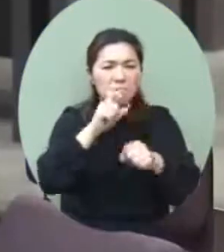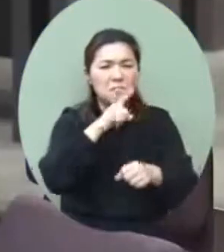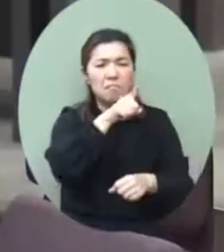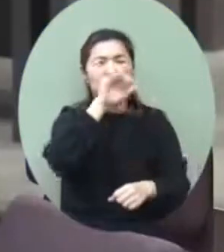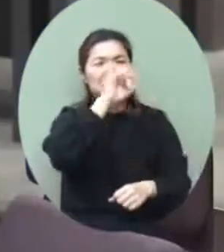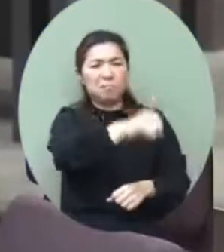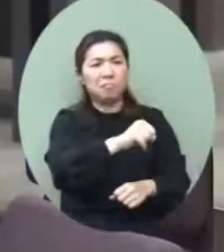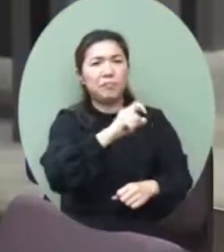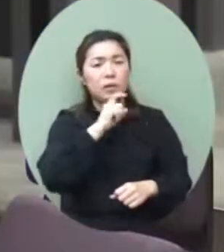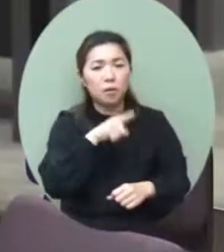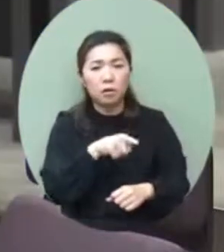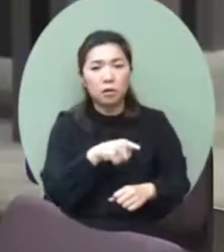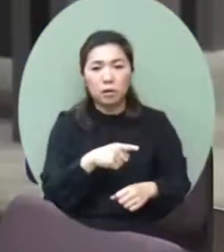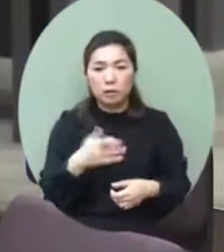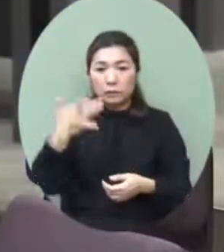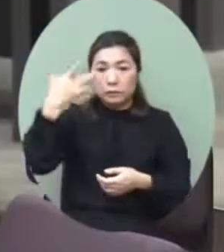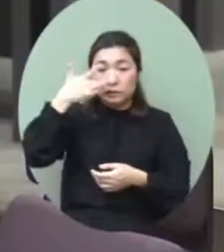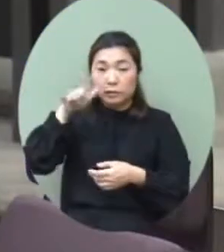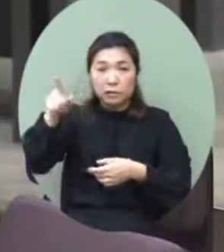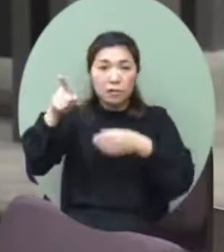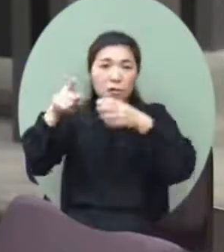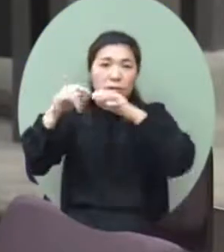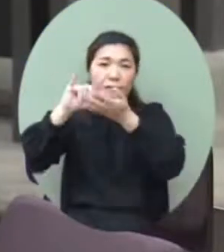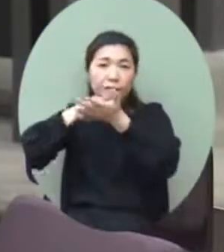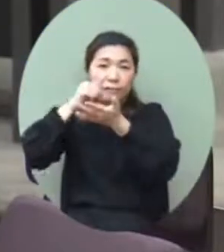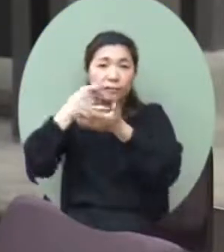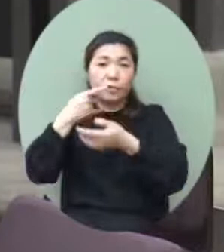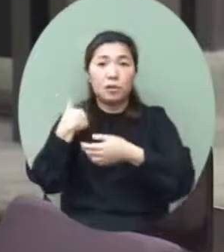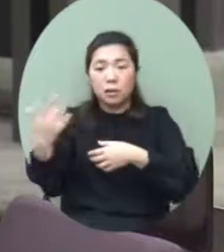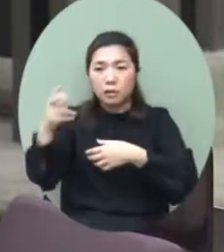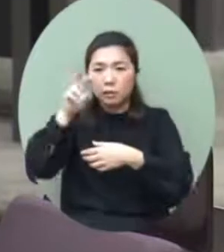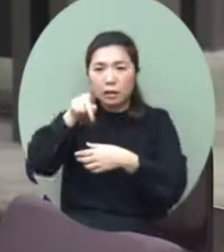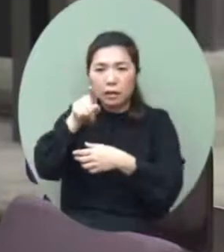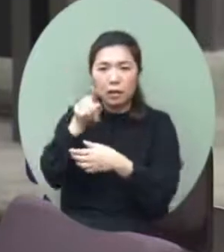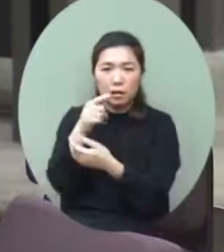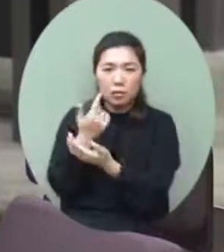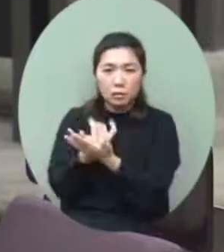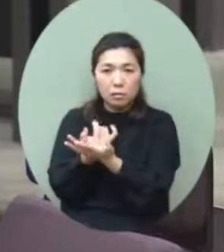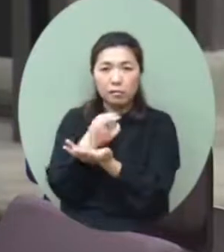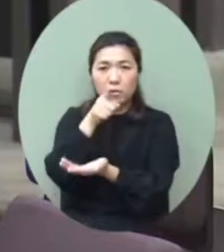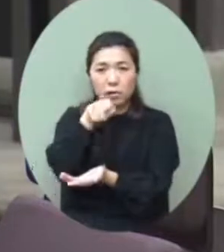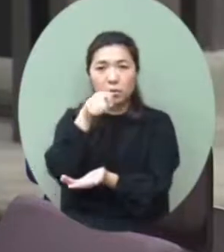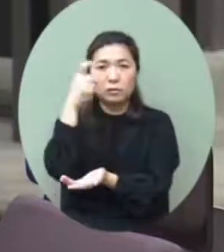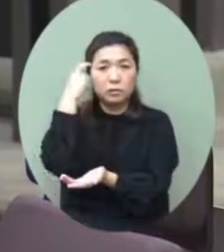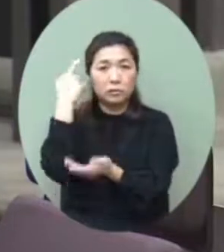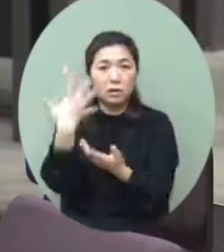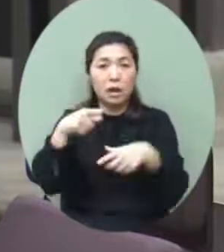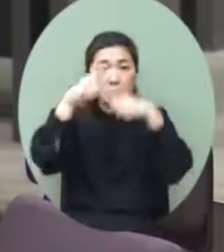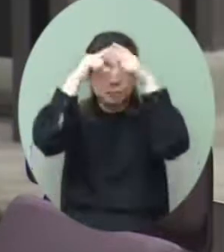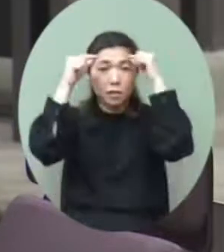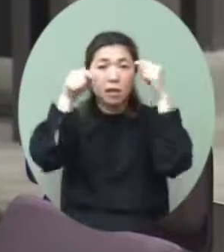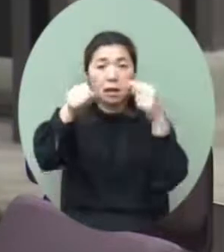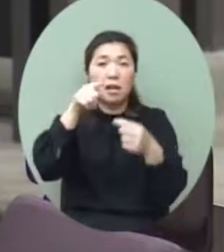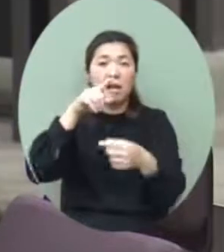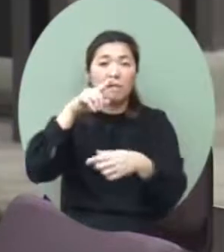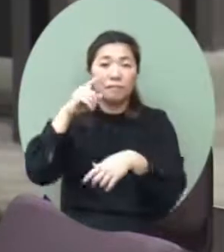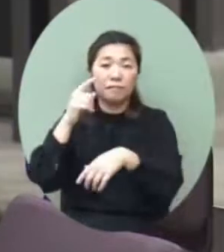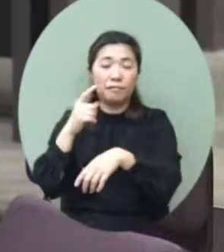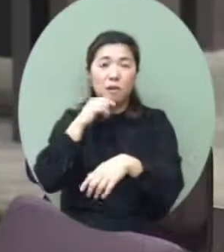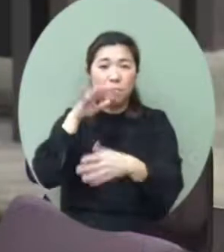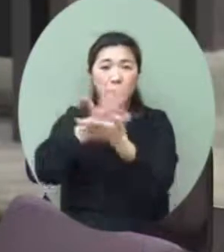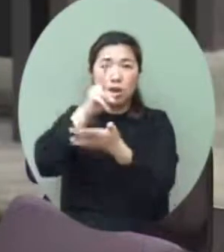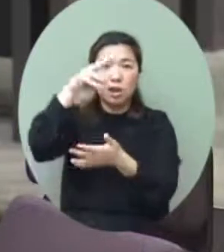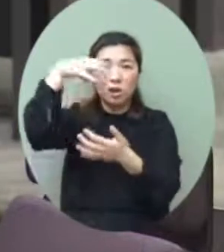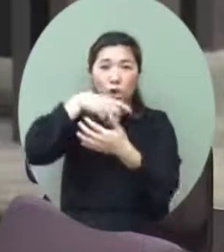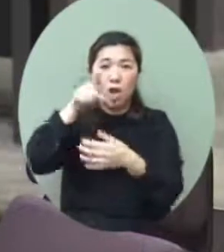in policy. And according to a latest poll, your rating has hit the